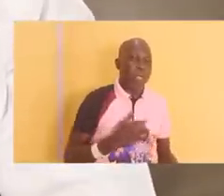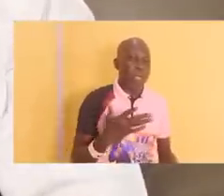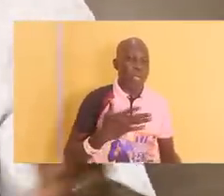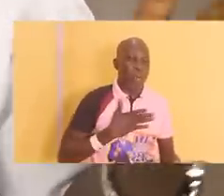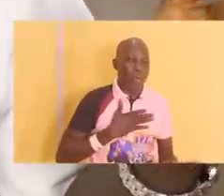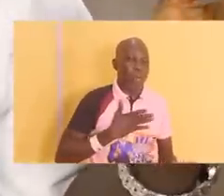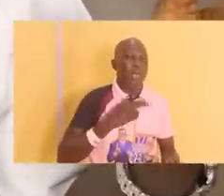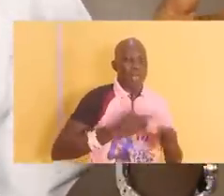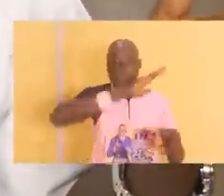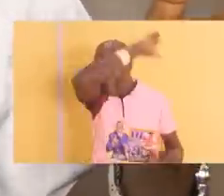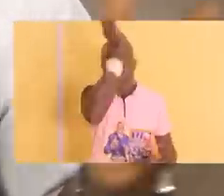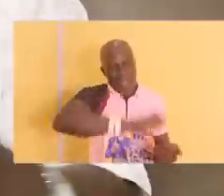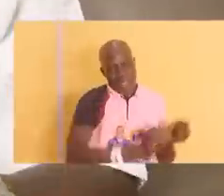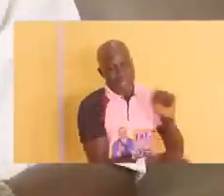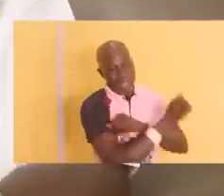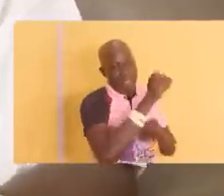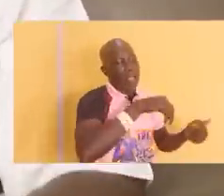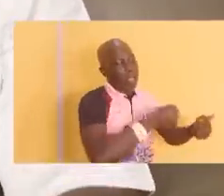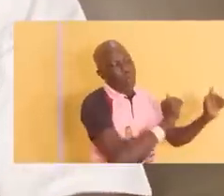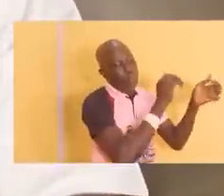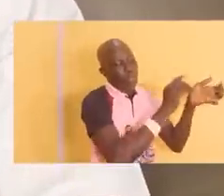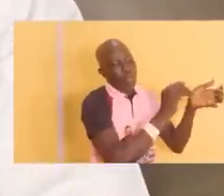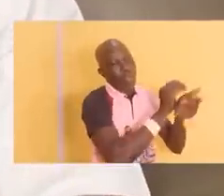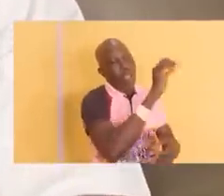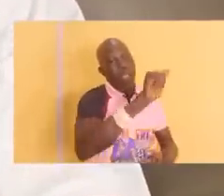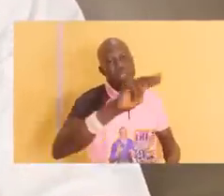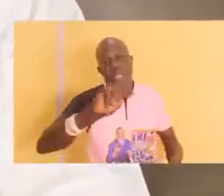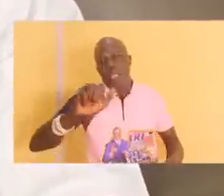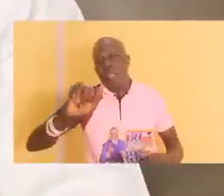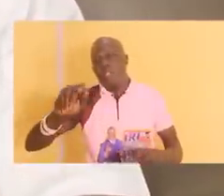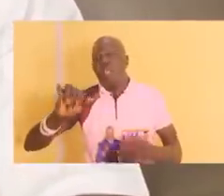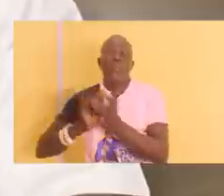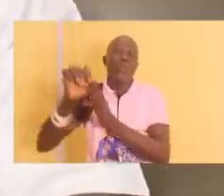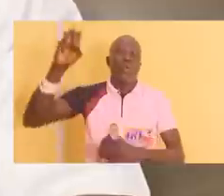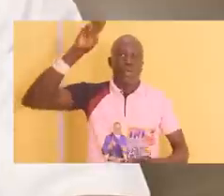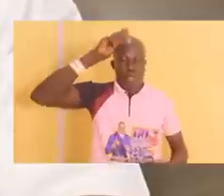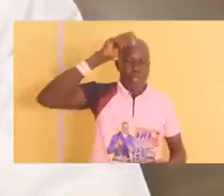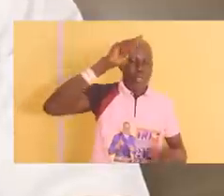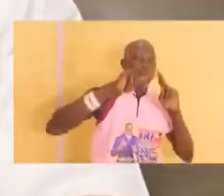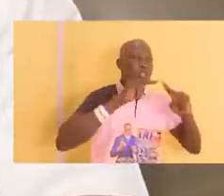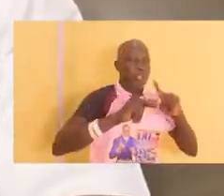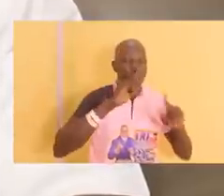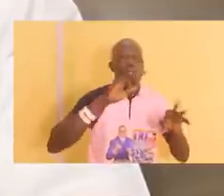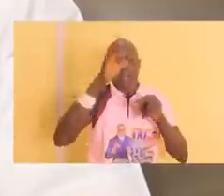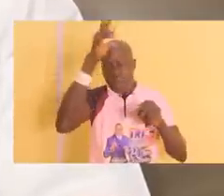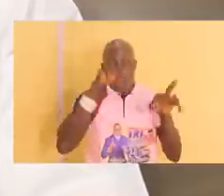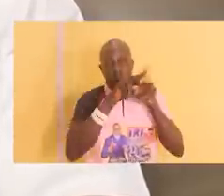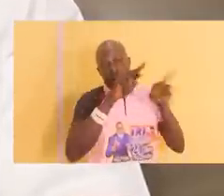In Jesus' name, Lord, my name never changed. He's the apostle. Dr. FMO Mustafa